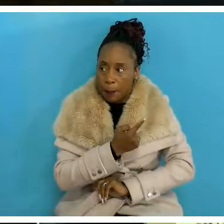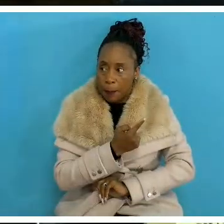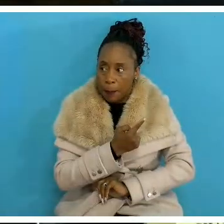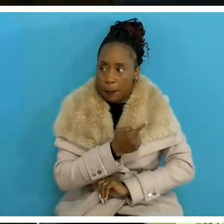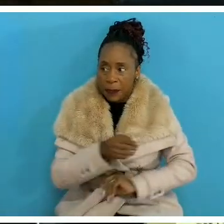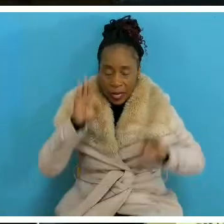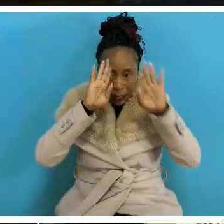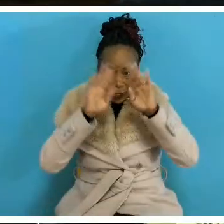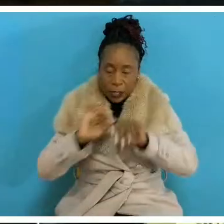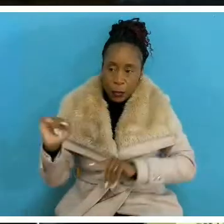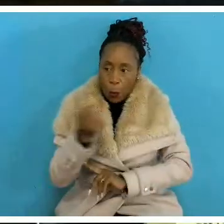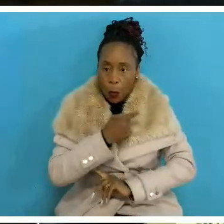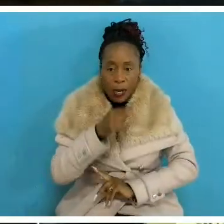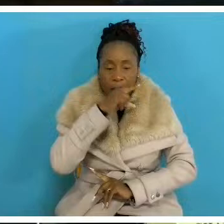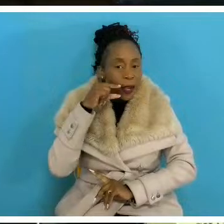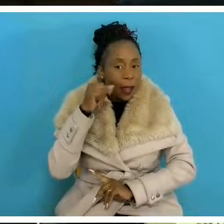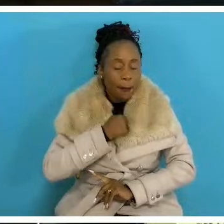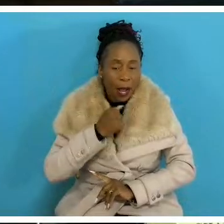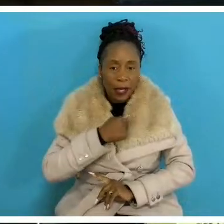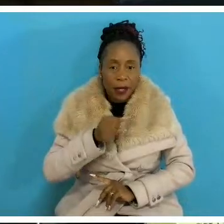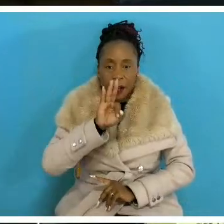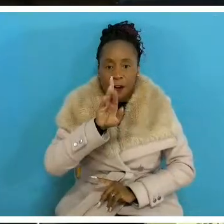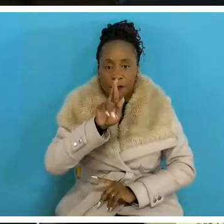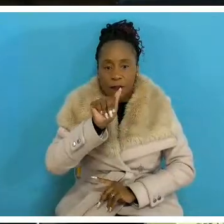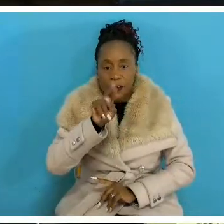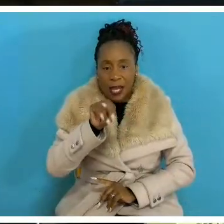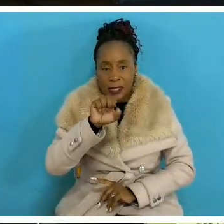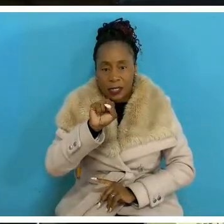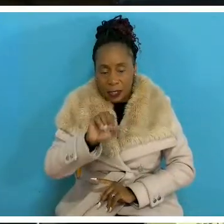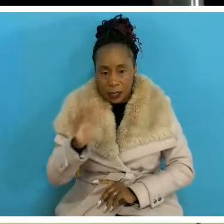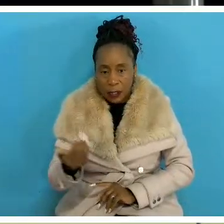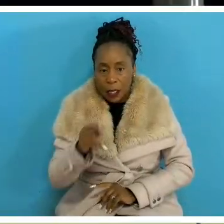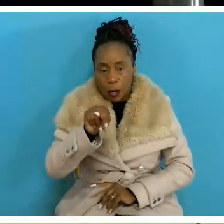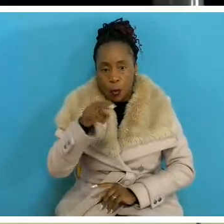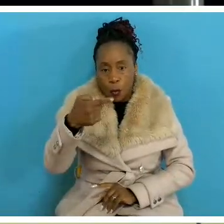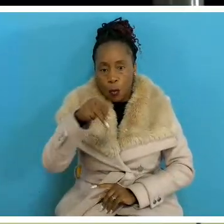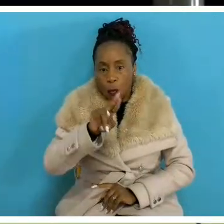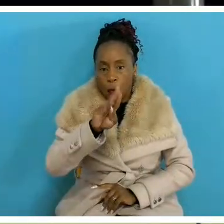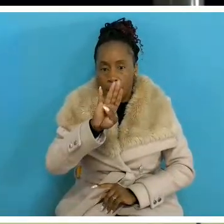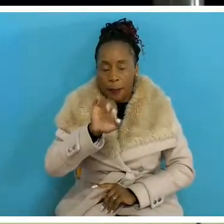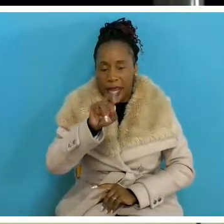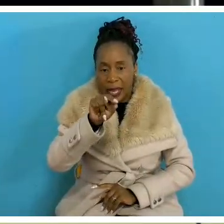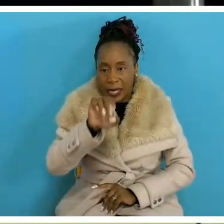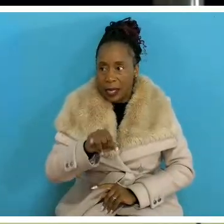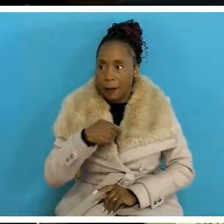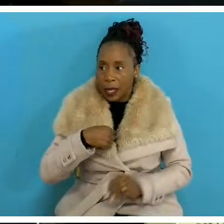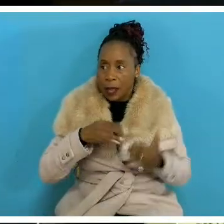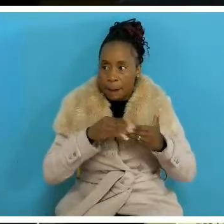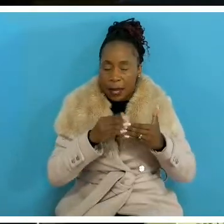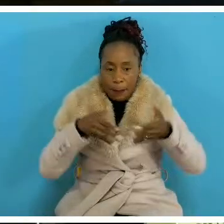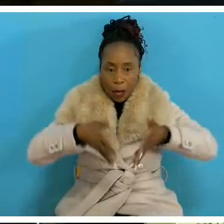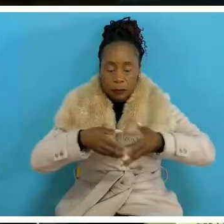Greetings everyone, my name is Frans Ngubeni, I'm a member of the committee.